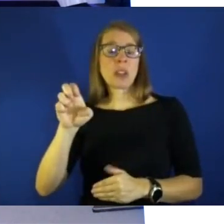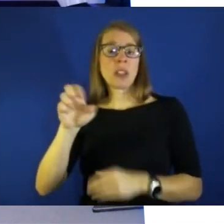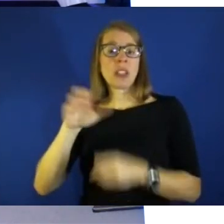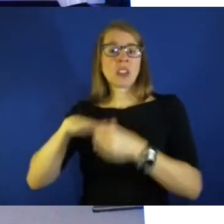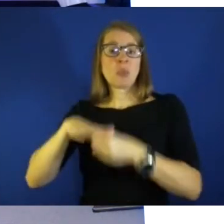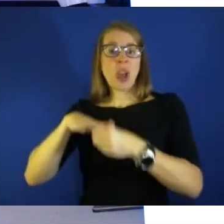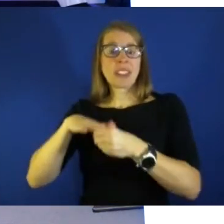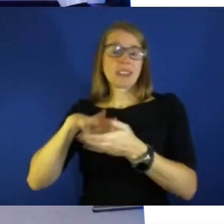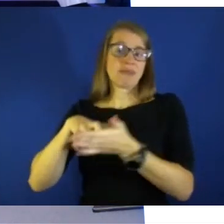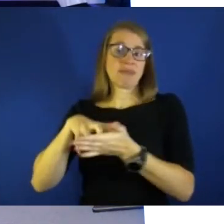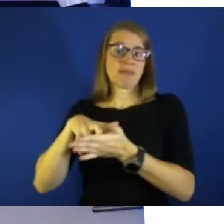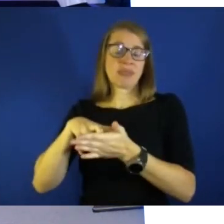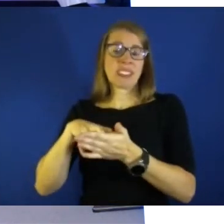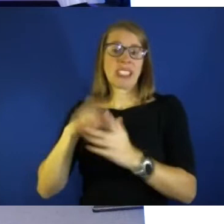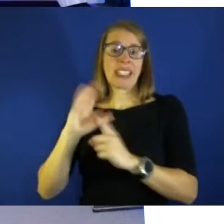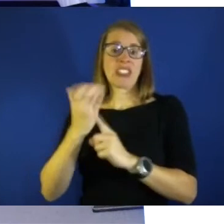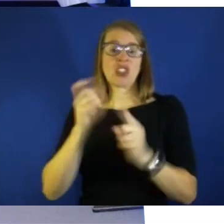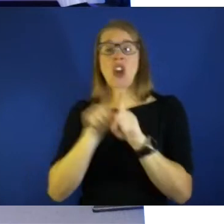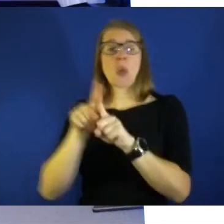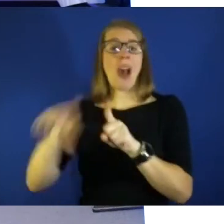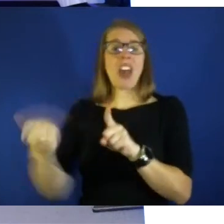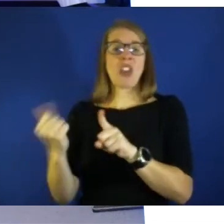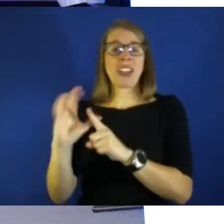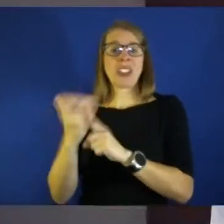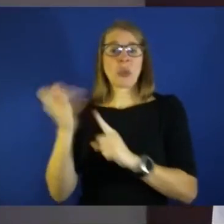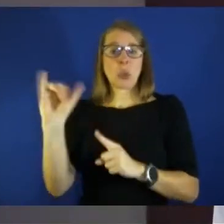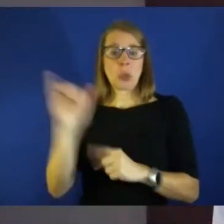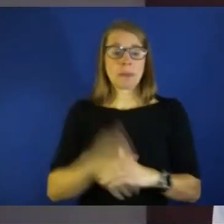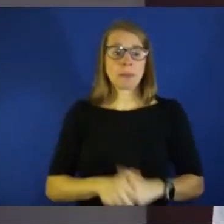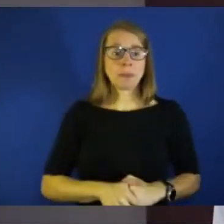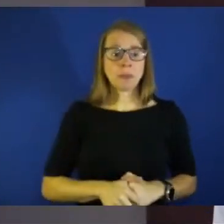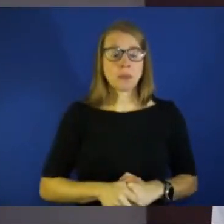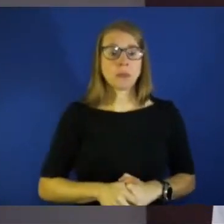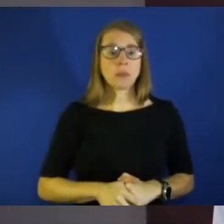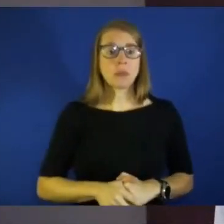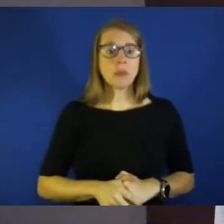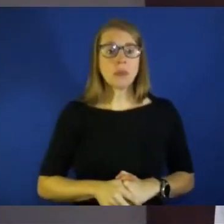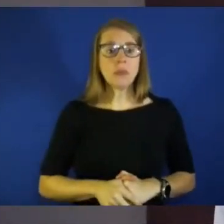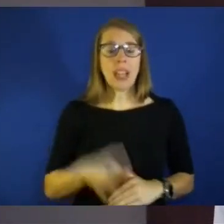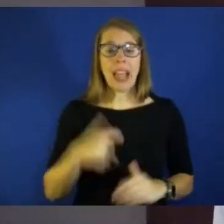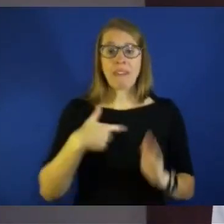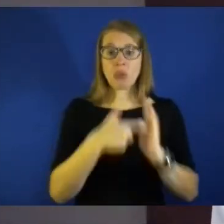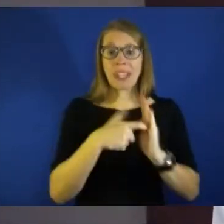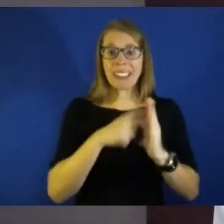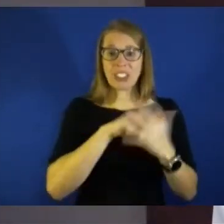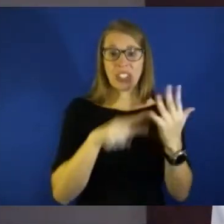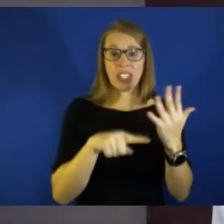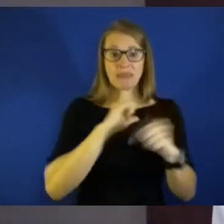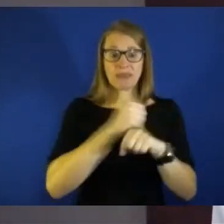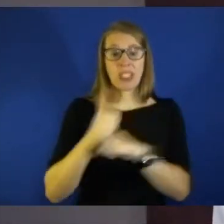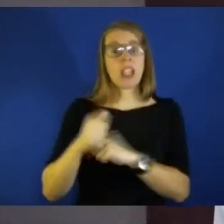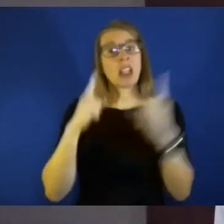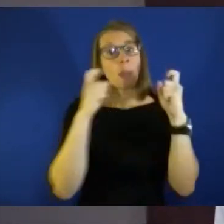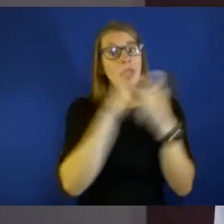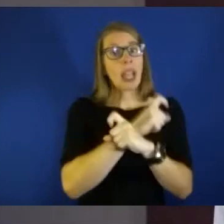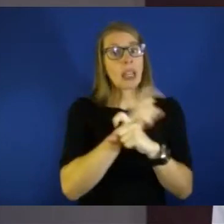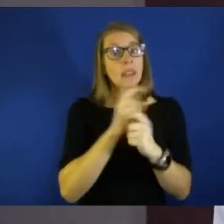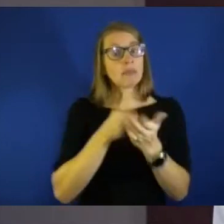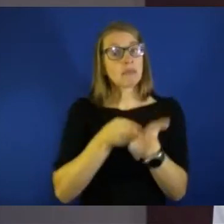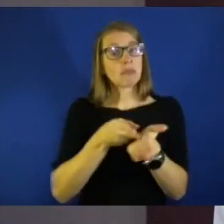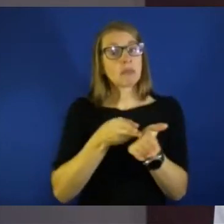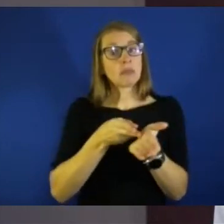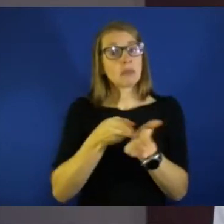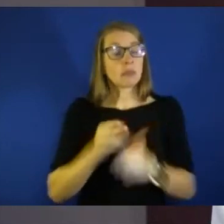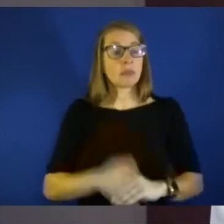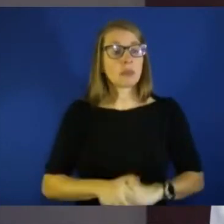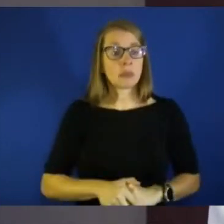other conditions as well. And as I said, we have these criteria in place. They're pretty complicated, to be perfectly honest, and we alter